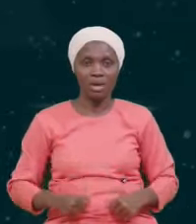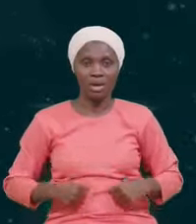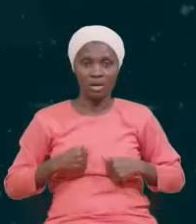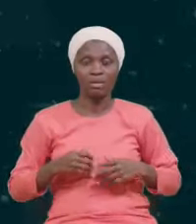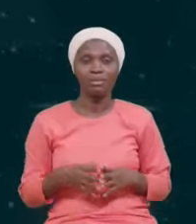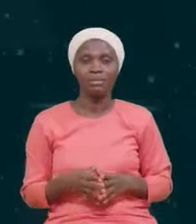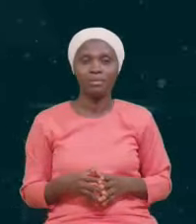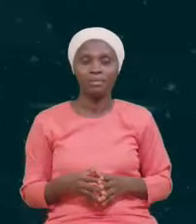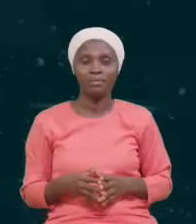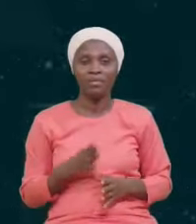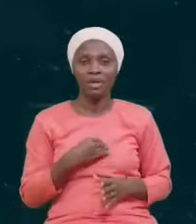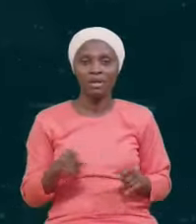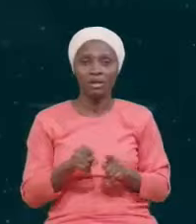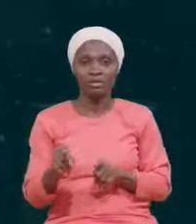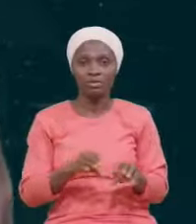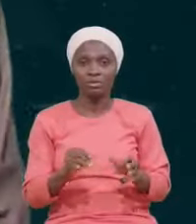And as we collect that,